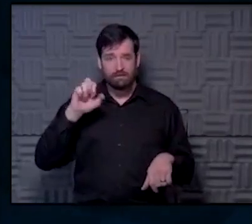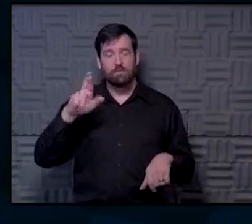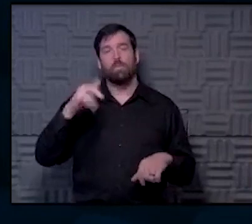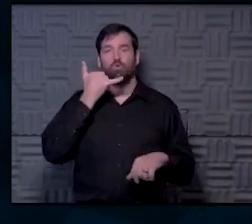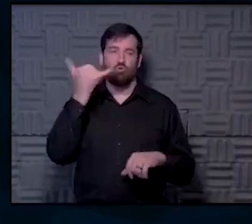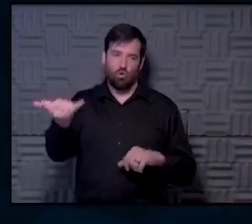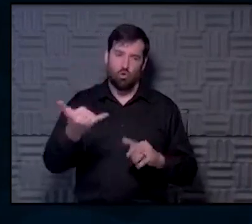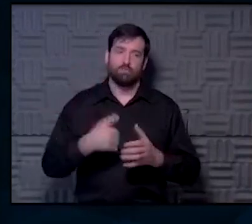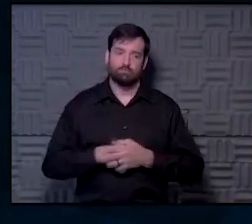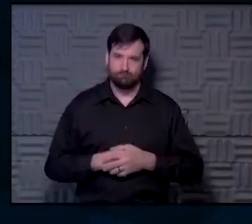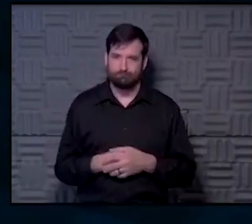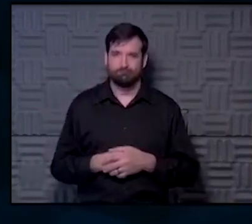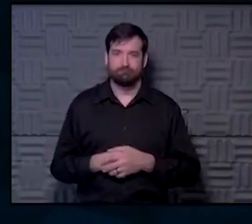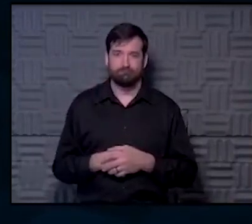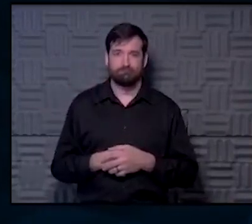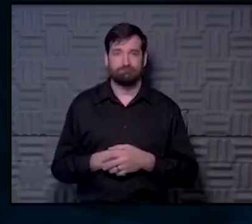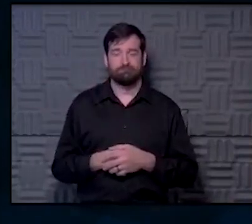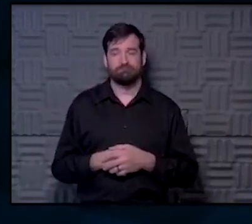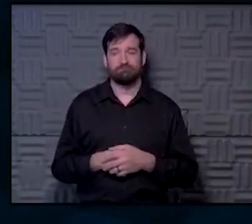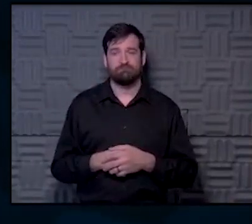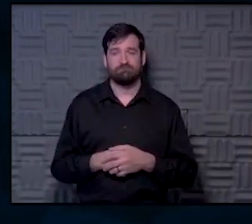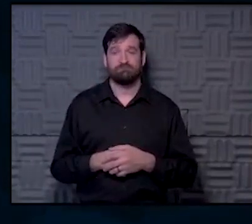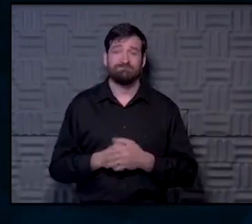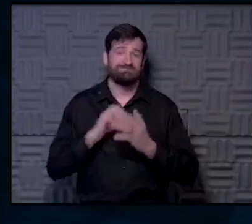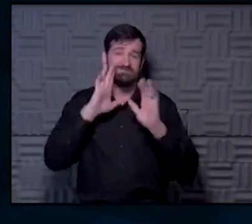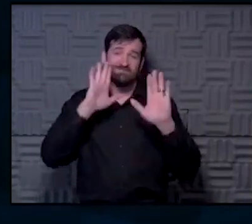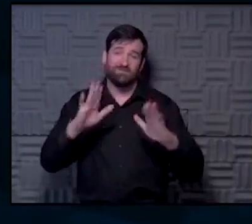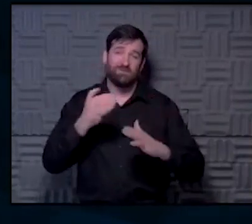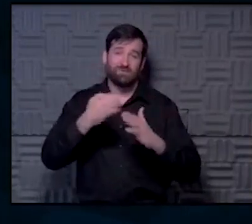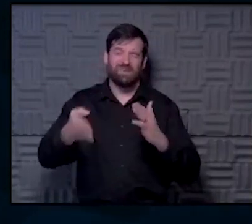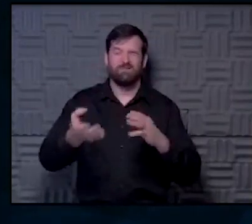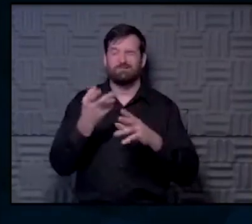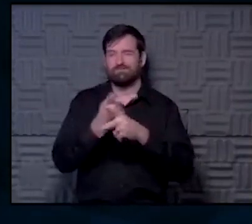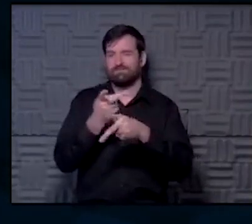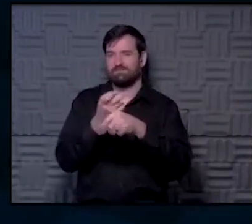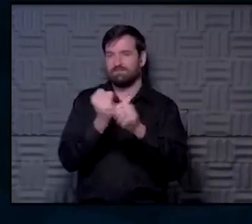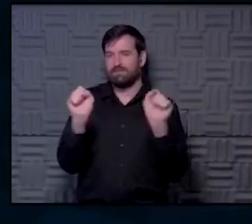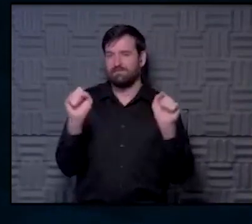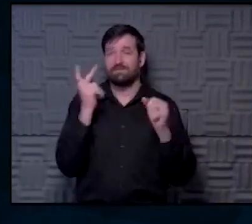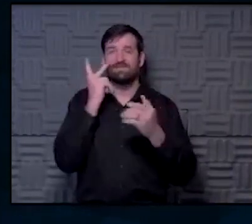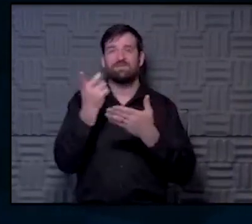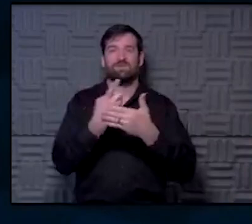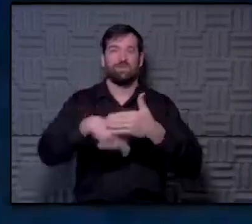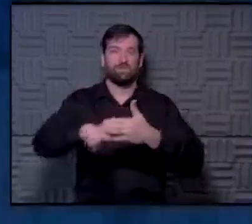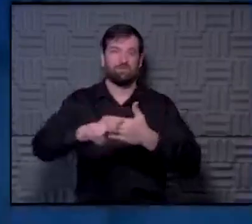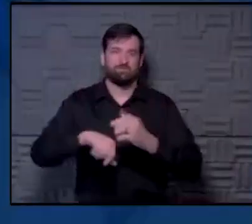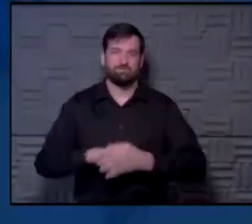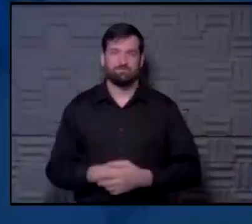913-588-1227. And on that note, have a great weekend. Be safe out there. We'll see you next week.